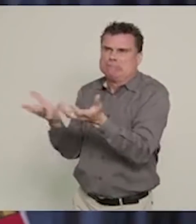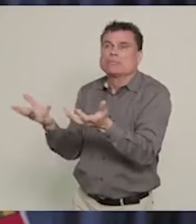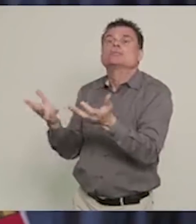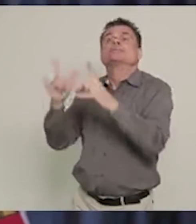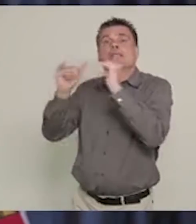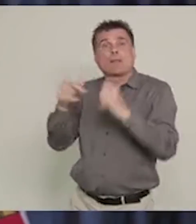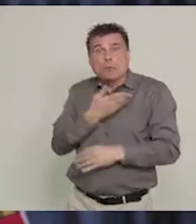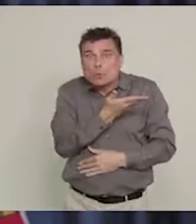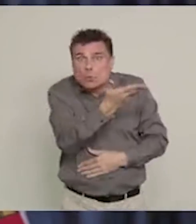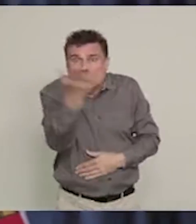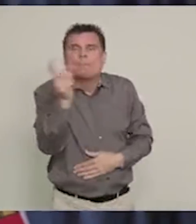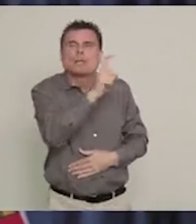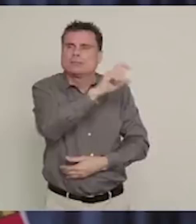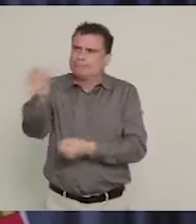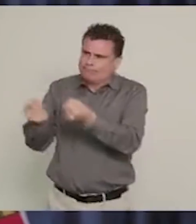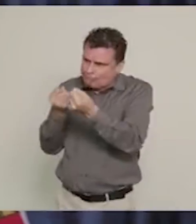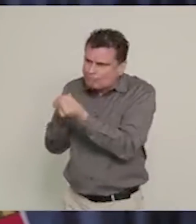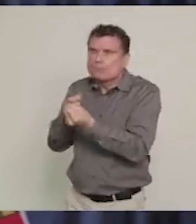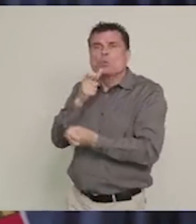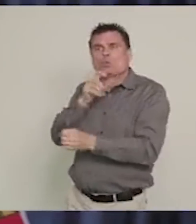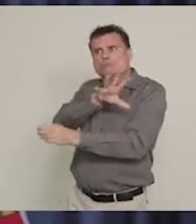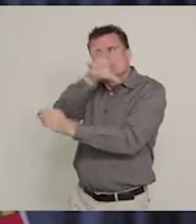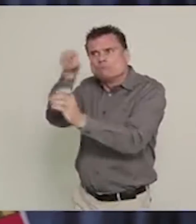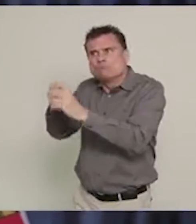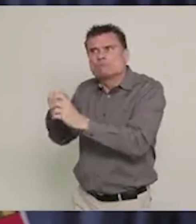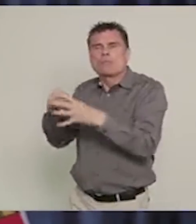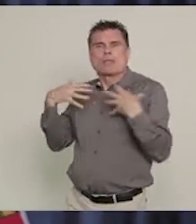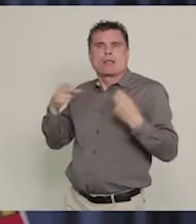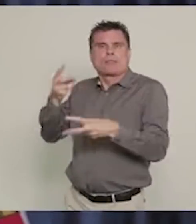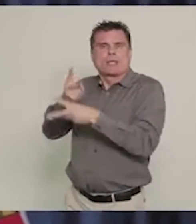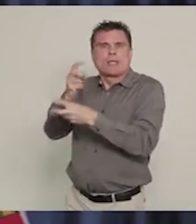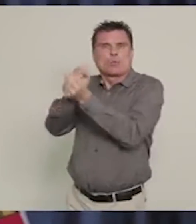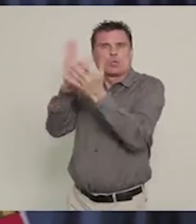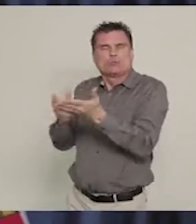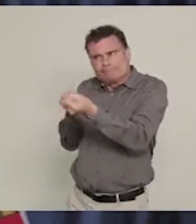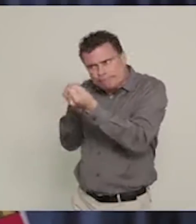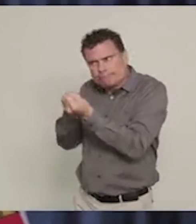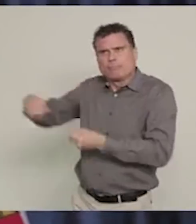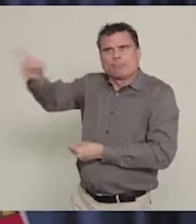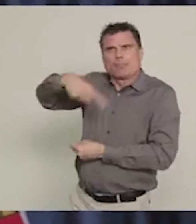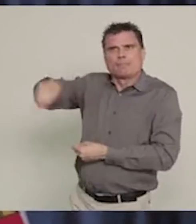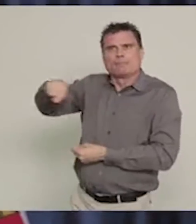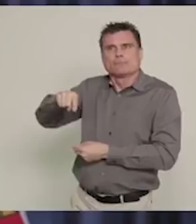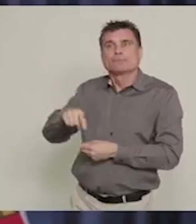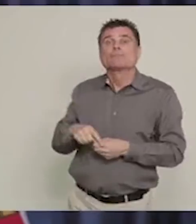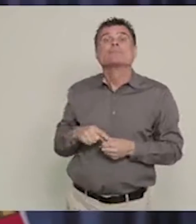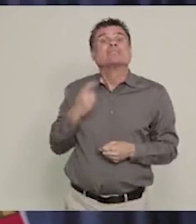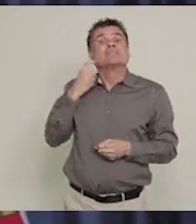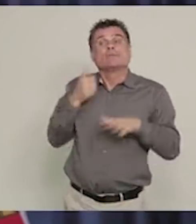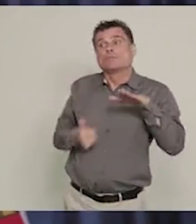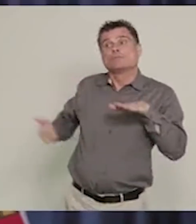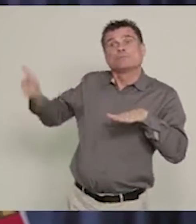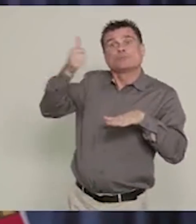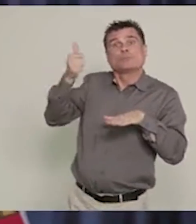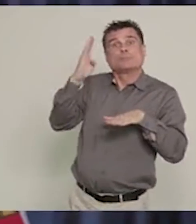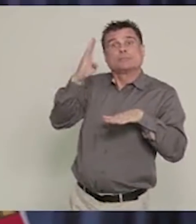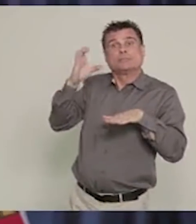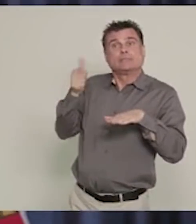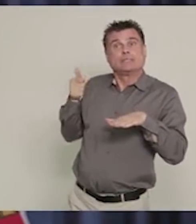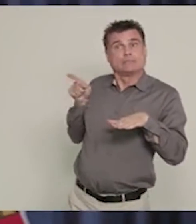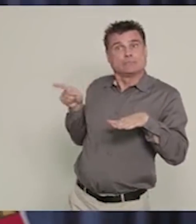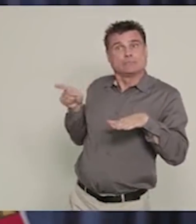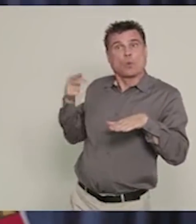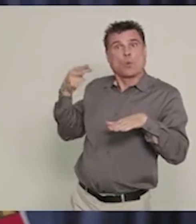Premier said, they've had our back. It's time that we have theirs. And we can and we